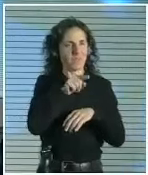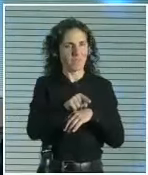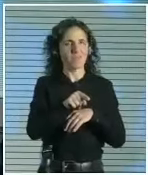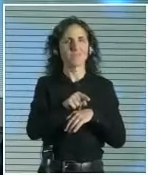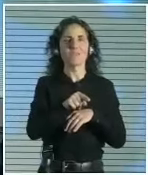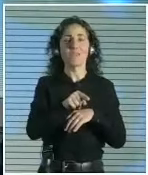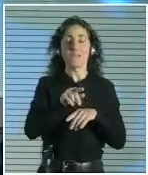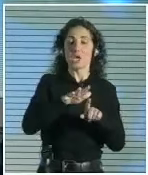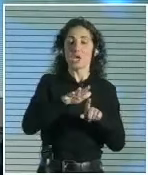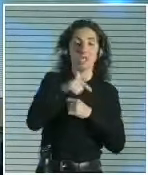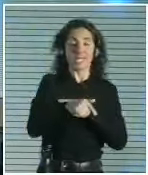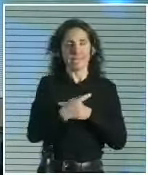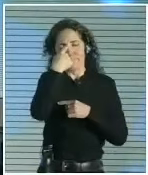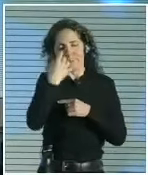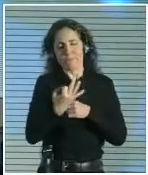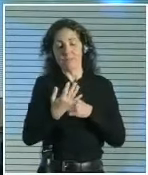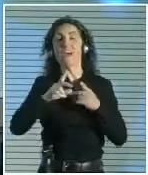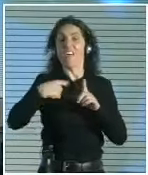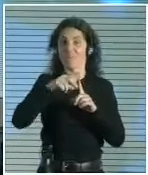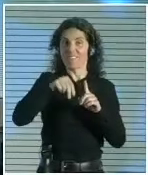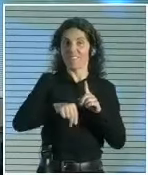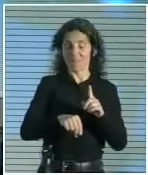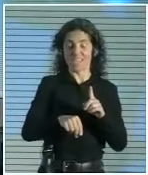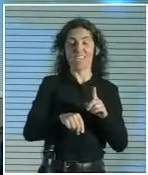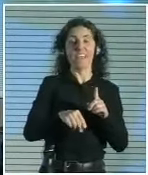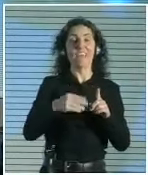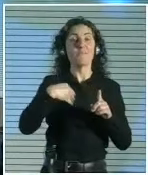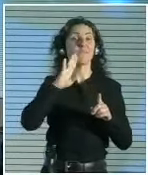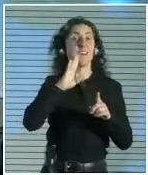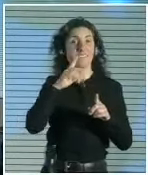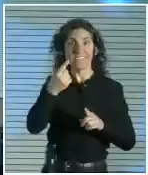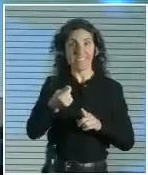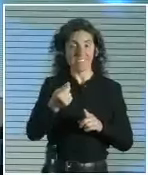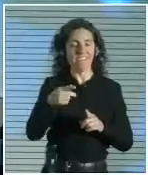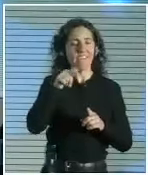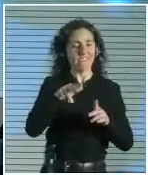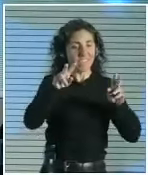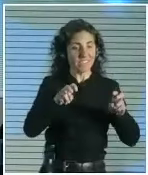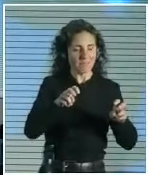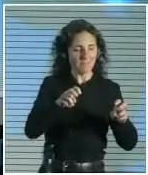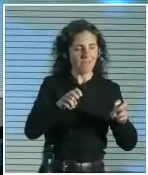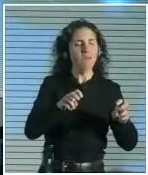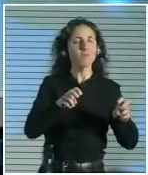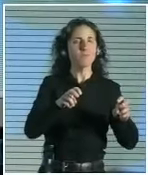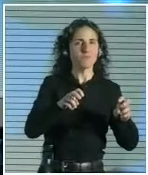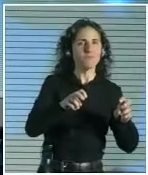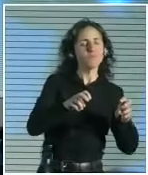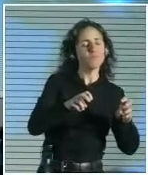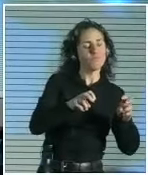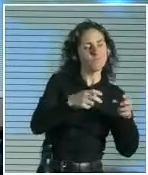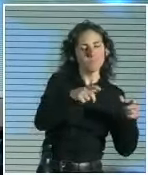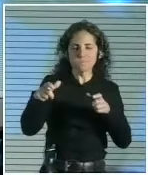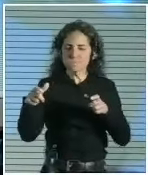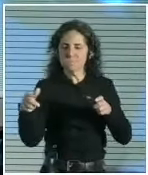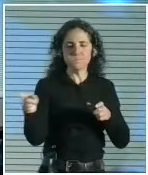interdependent. So our discussion will focus on sustainable consumption and production. That's a very broad concept, as you all know,